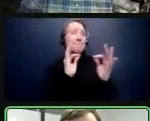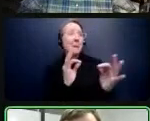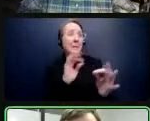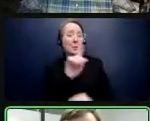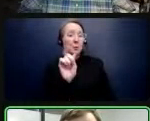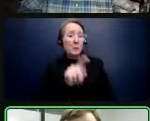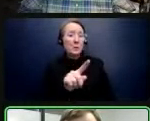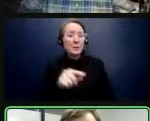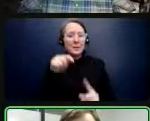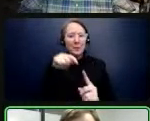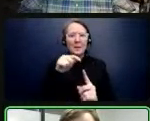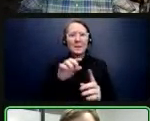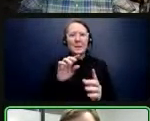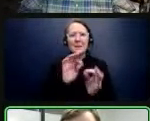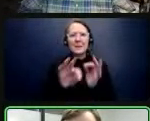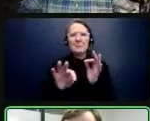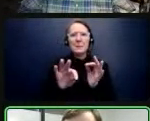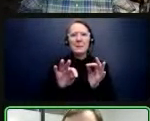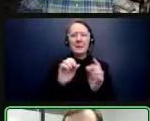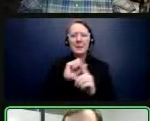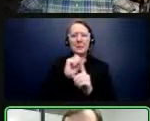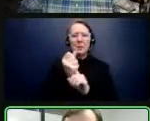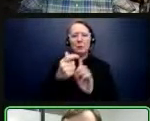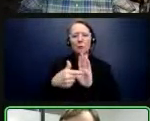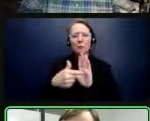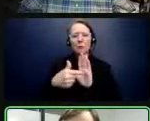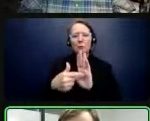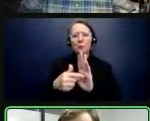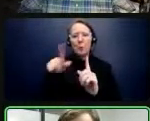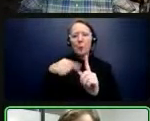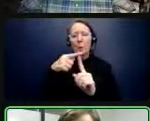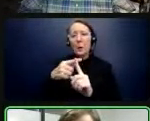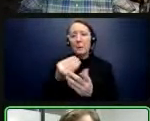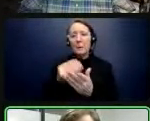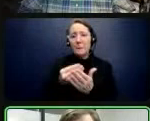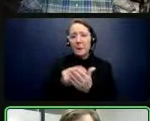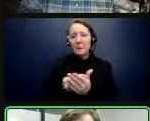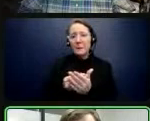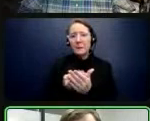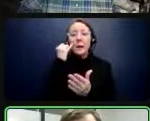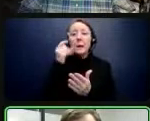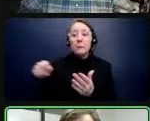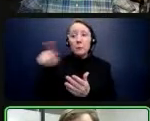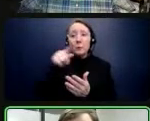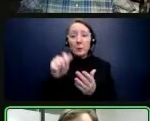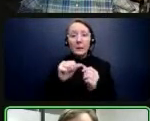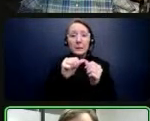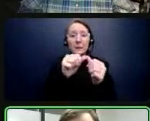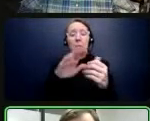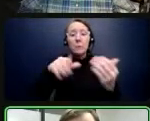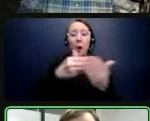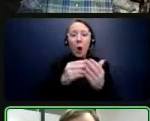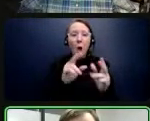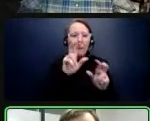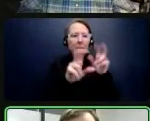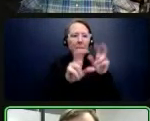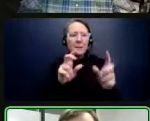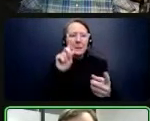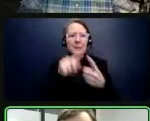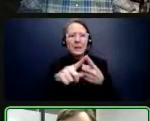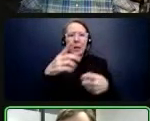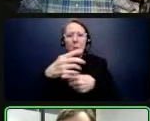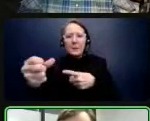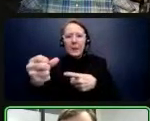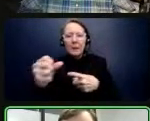is simply a scenario to show when the money, if you were to continue all the current investments, when it would run out. So it's only to put a